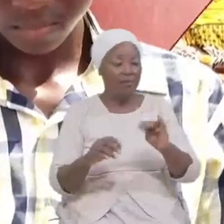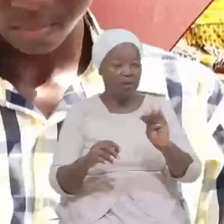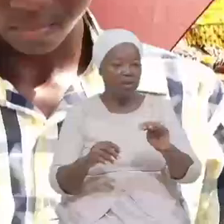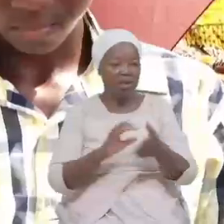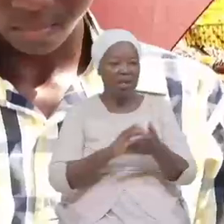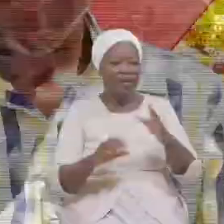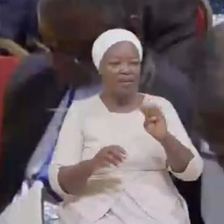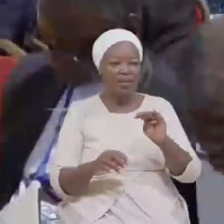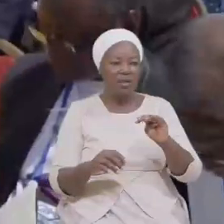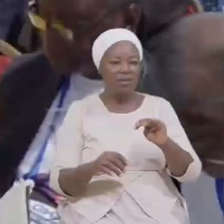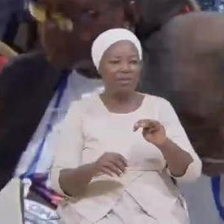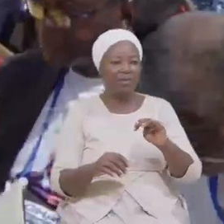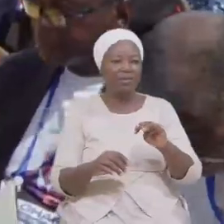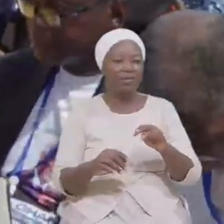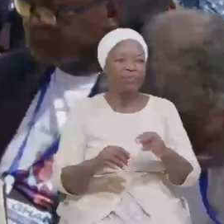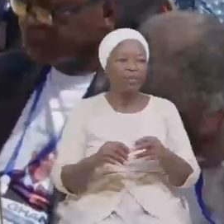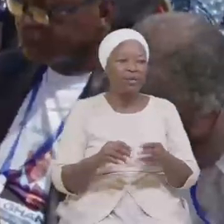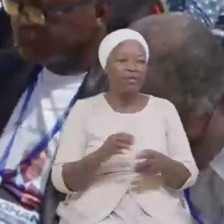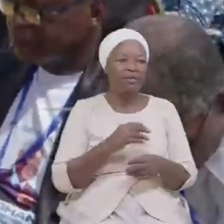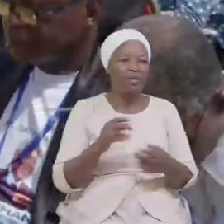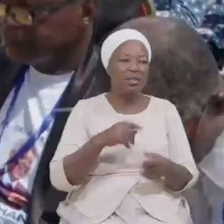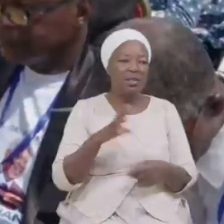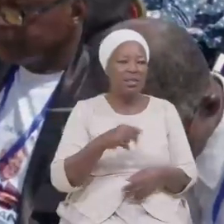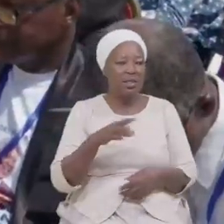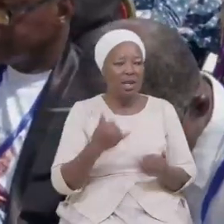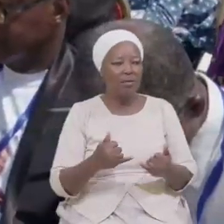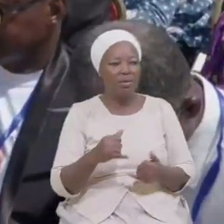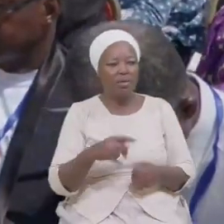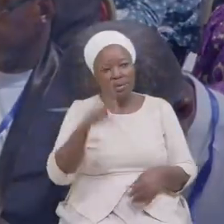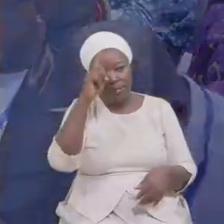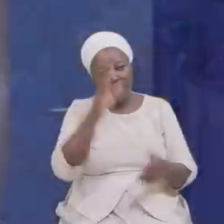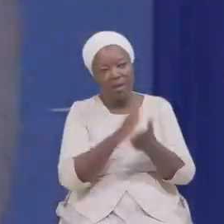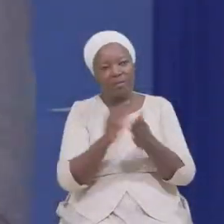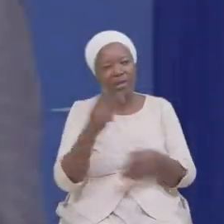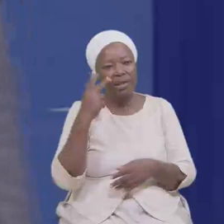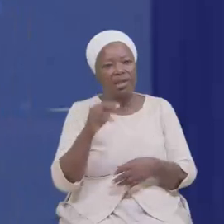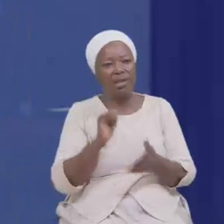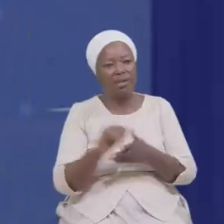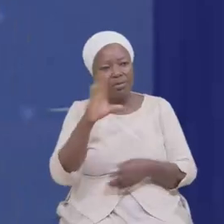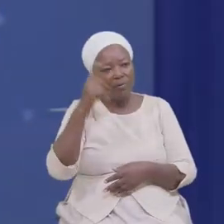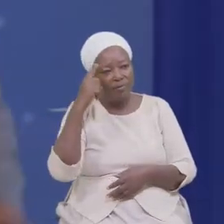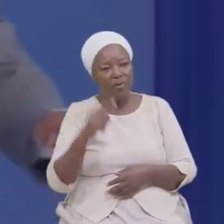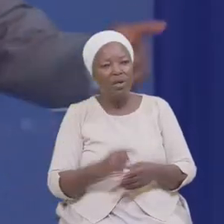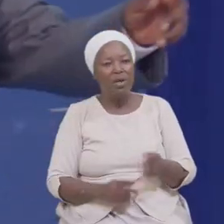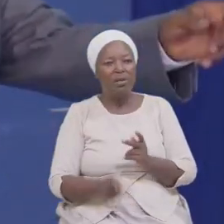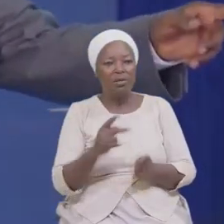beloved, seeing that ye look for such things, be diligent that ye may be found of him